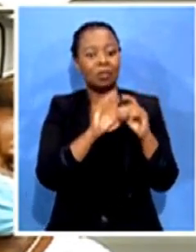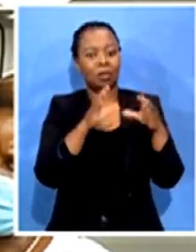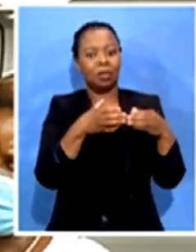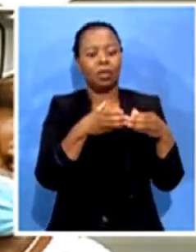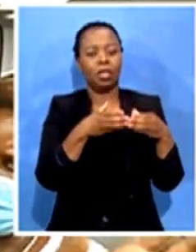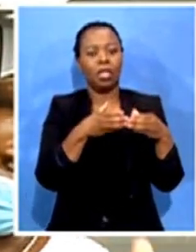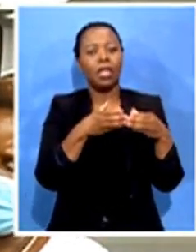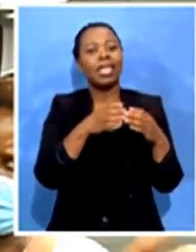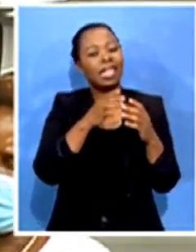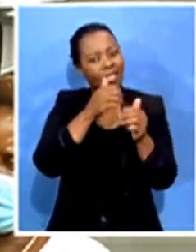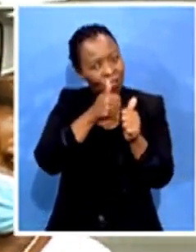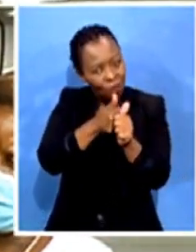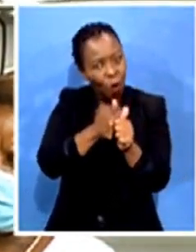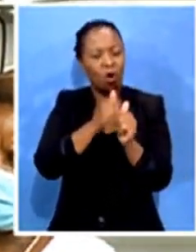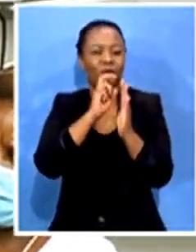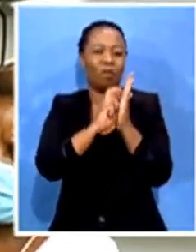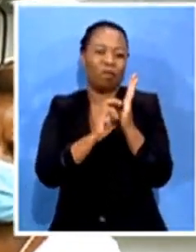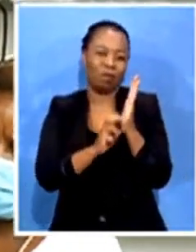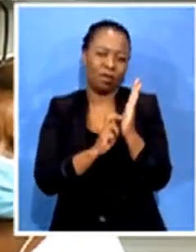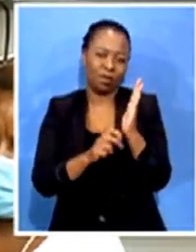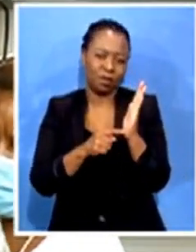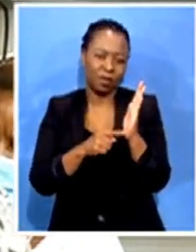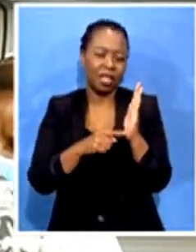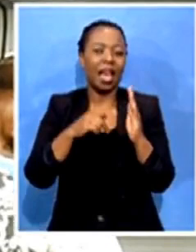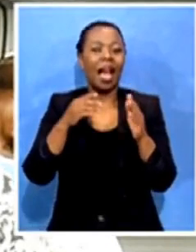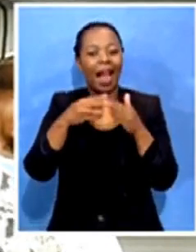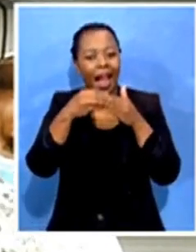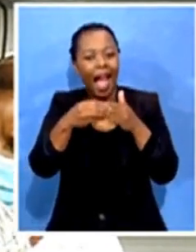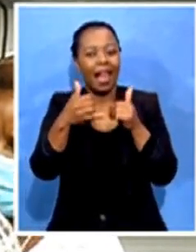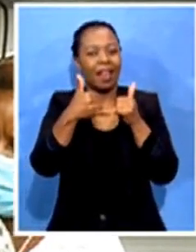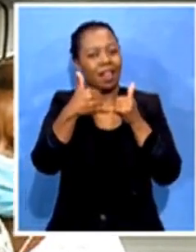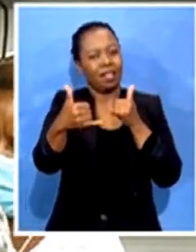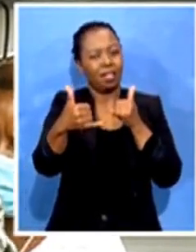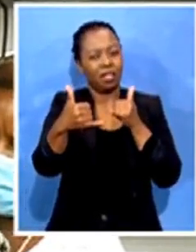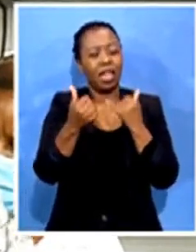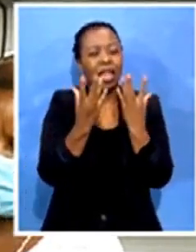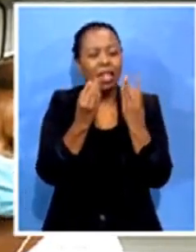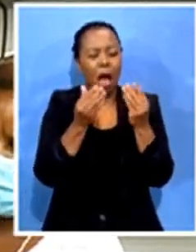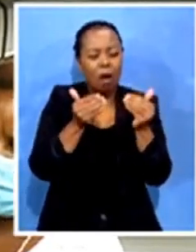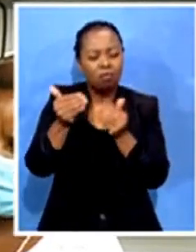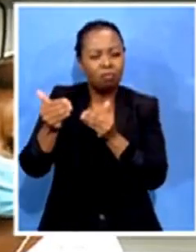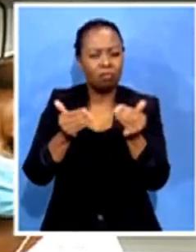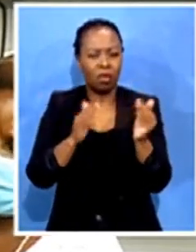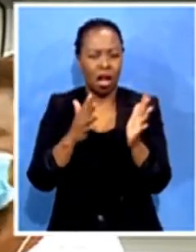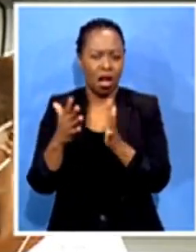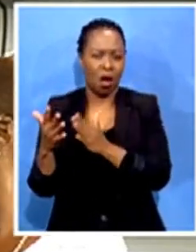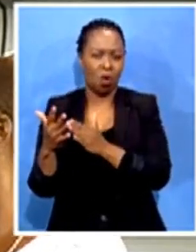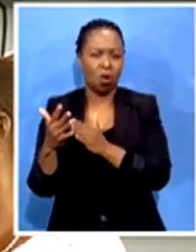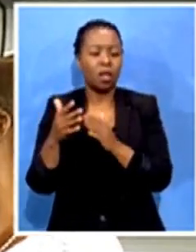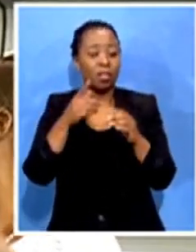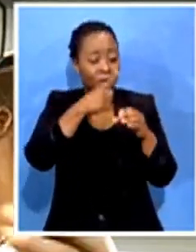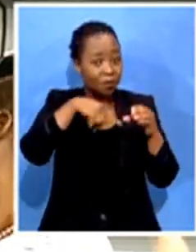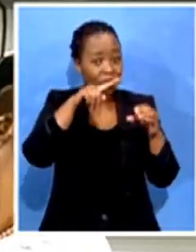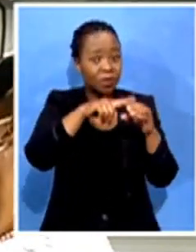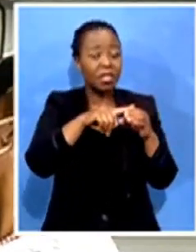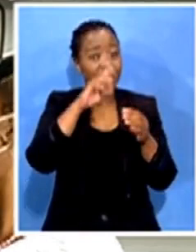the regulations and guidelines of how the province manages numbers, decided that when we have suddenly had so many people arriving,